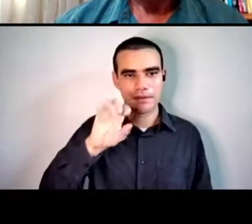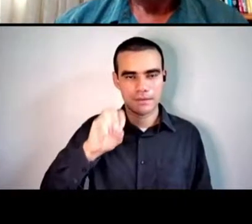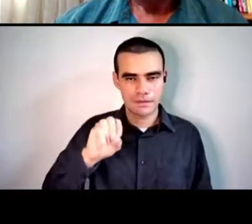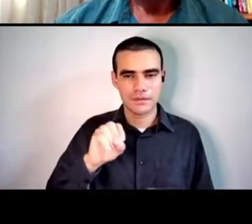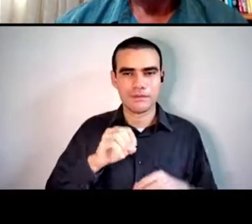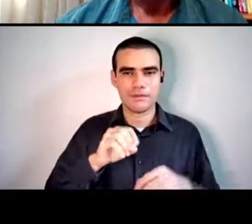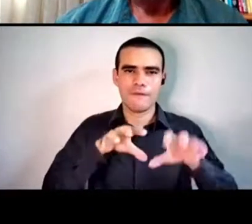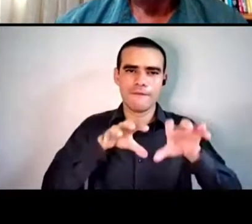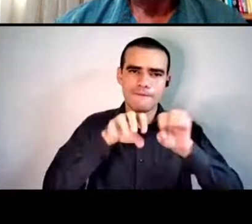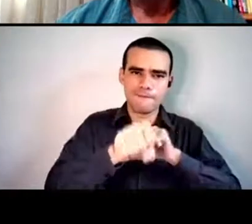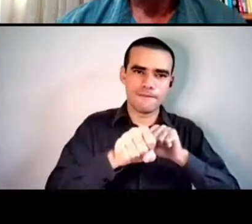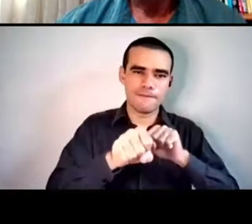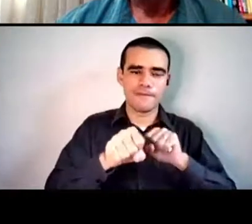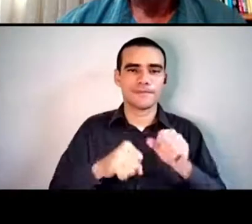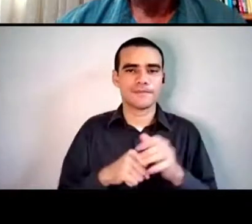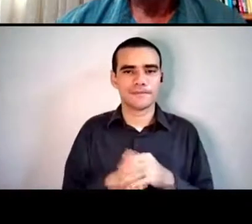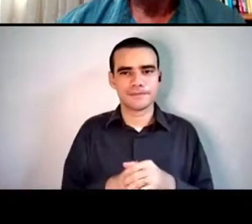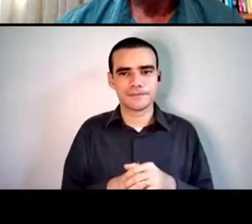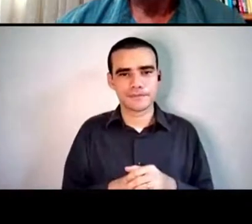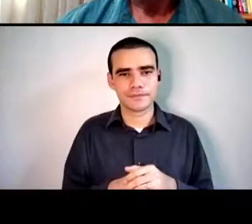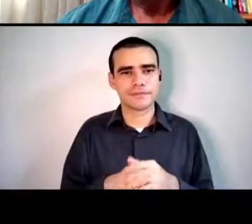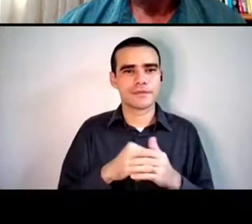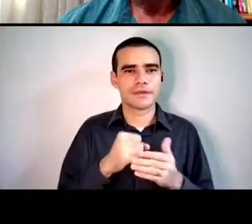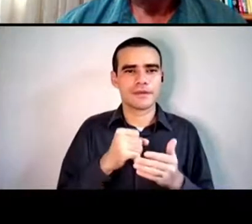The formation of teachers, as Claudio put,